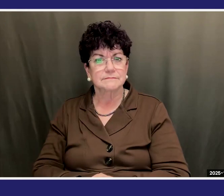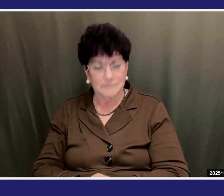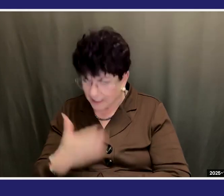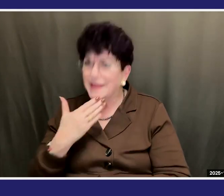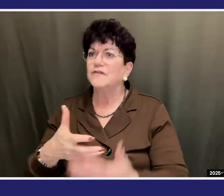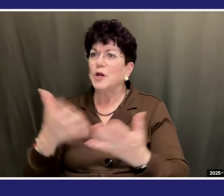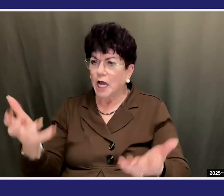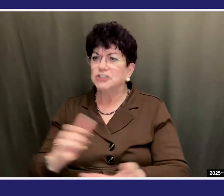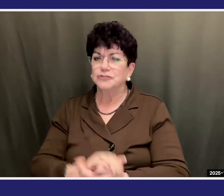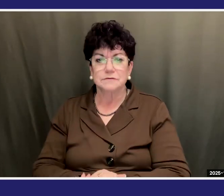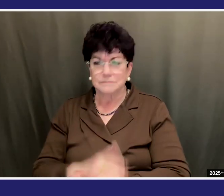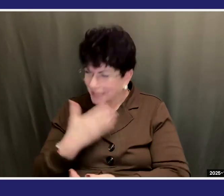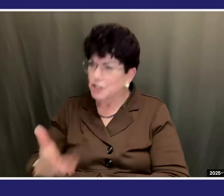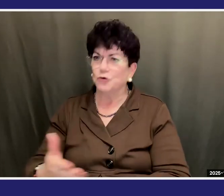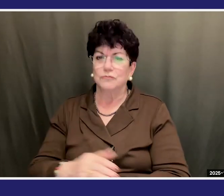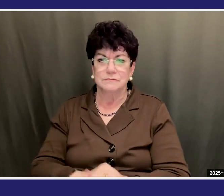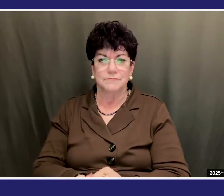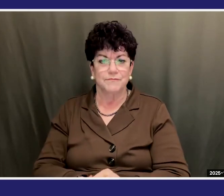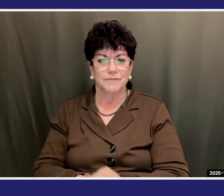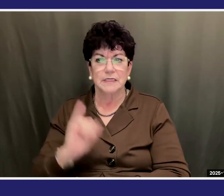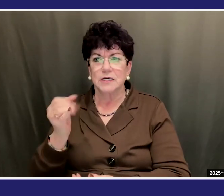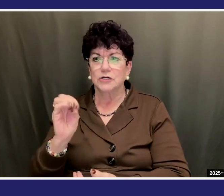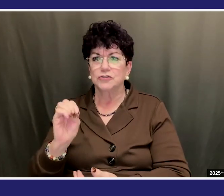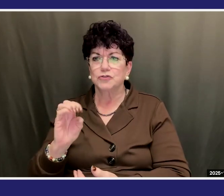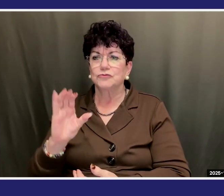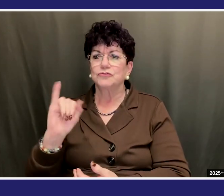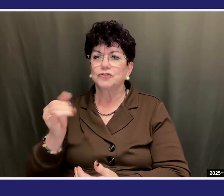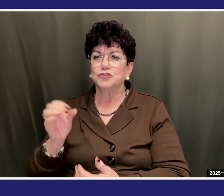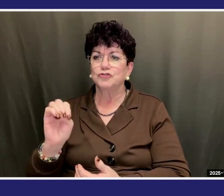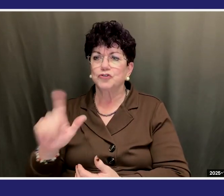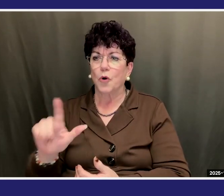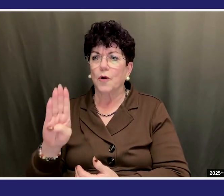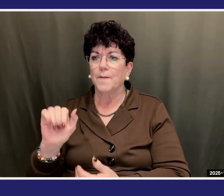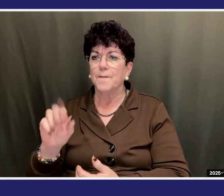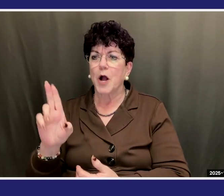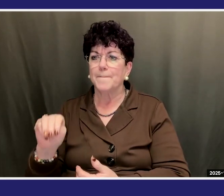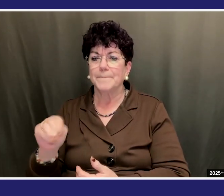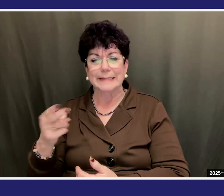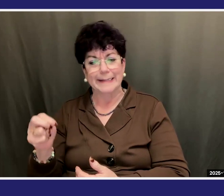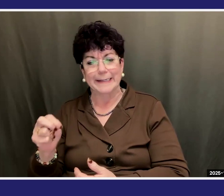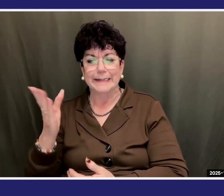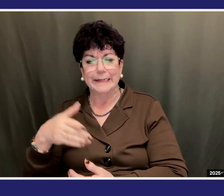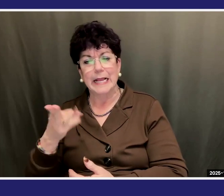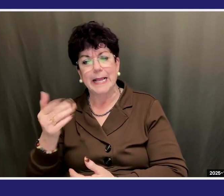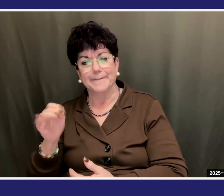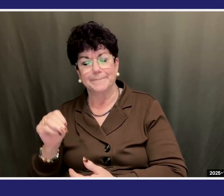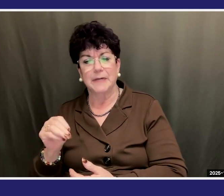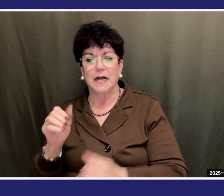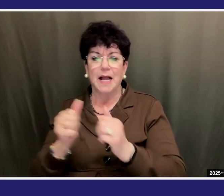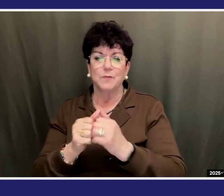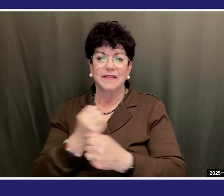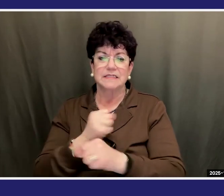Thank you very much. Yes. Thank you. Joel Baum, he, him pronouns. I'm with Safe Passages, which is one of